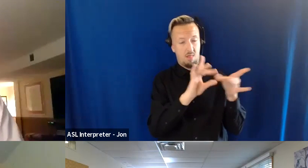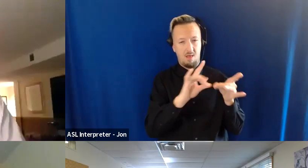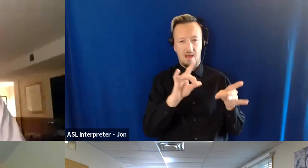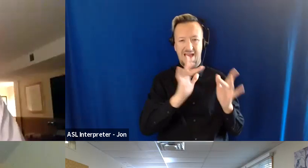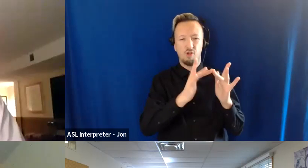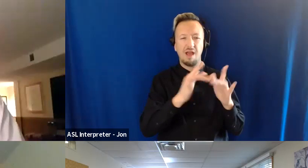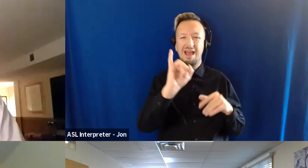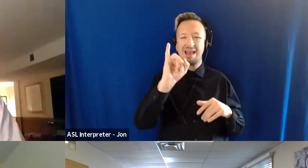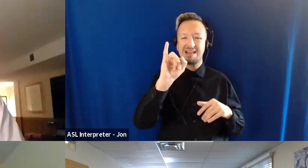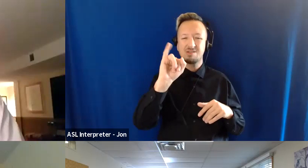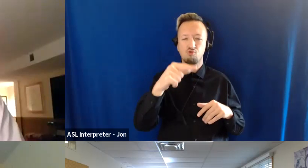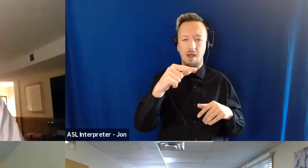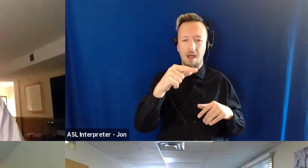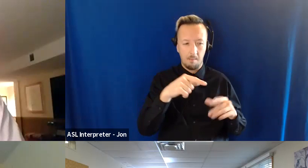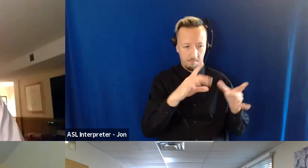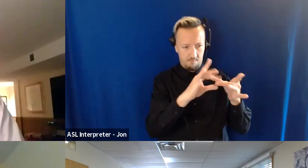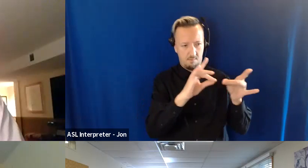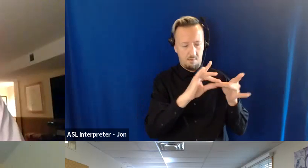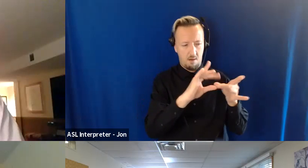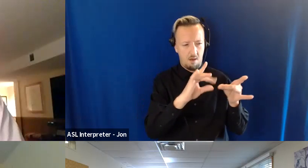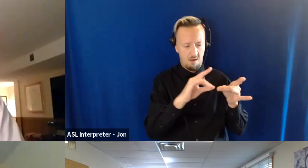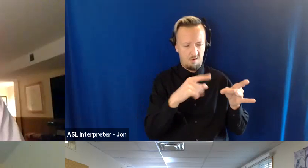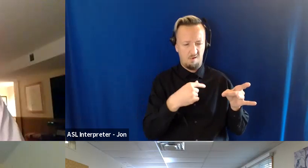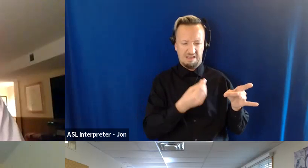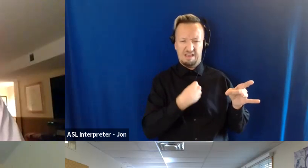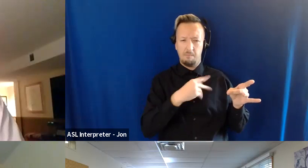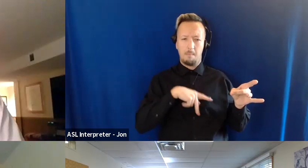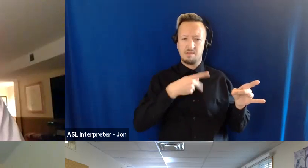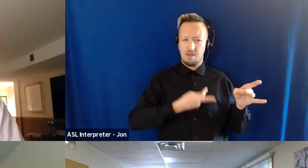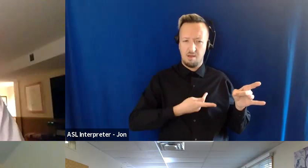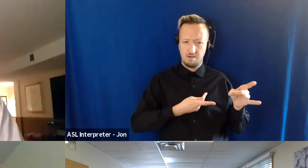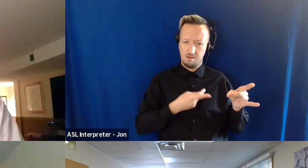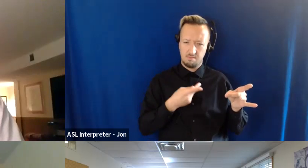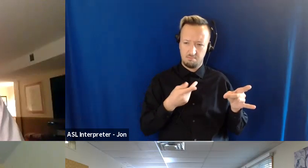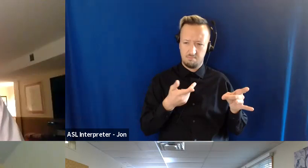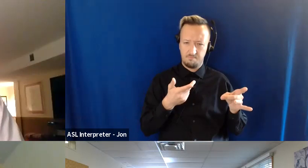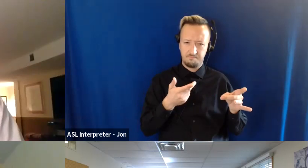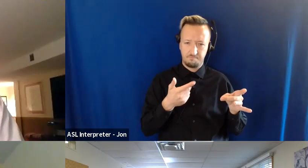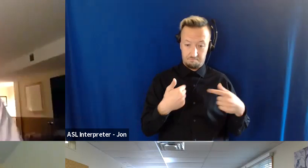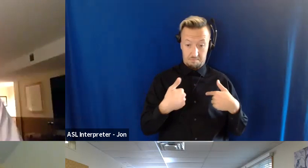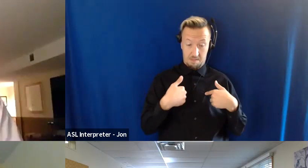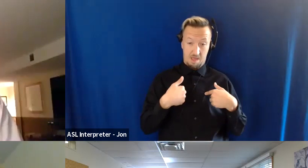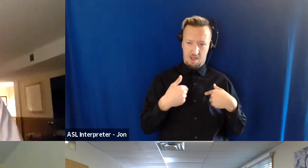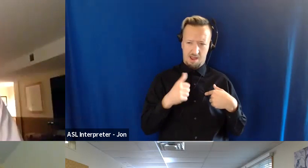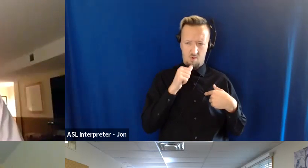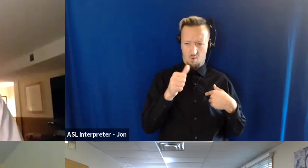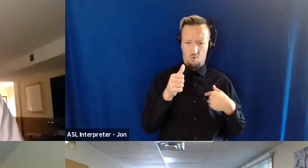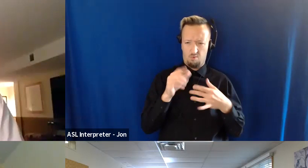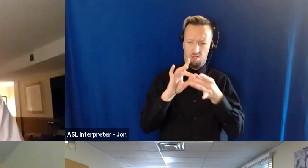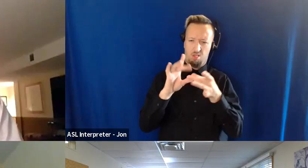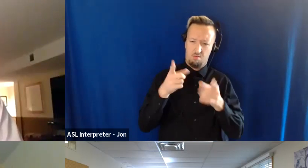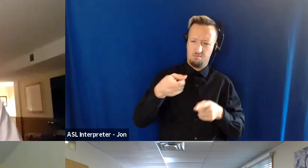just makes me really upset because I'm like, I don't call people like that at all.